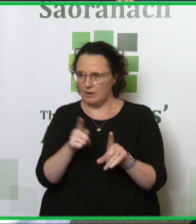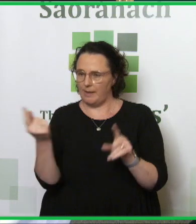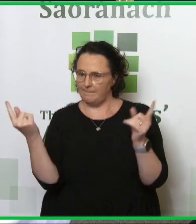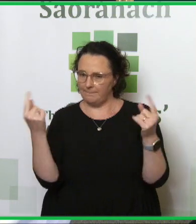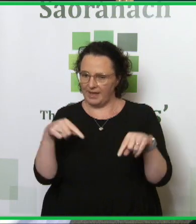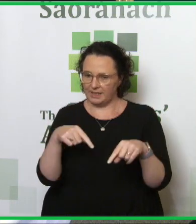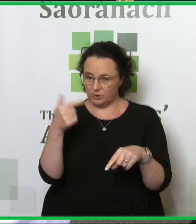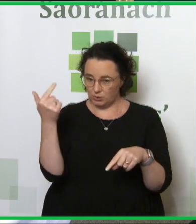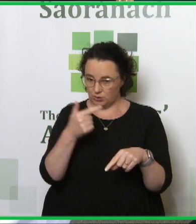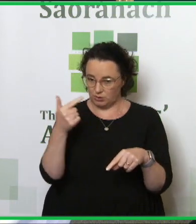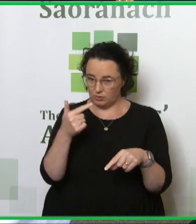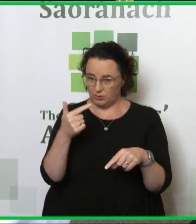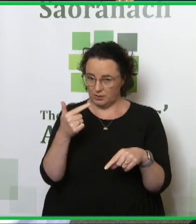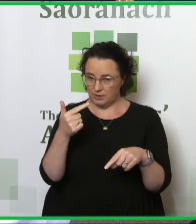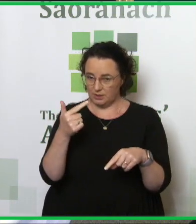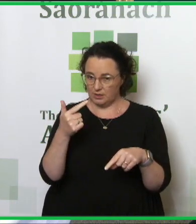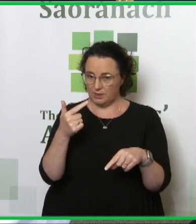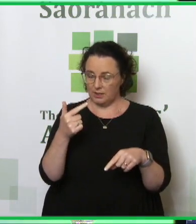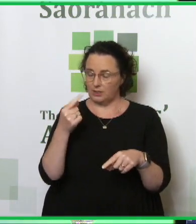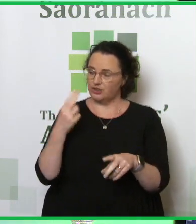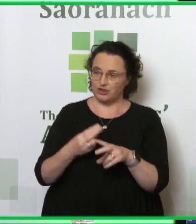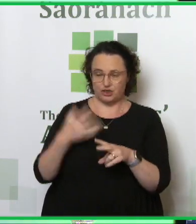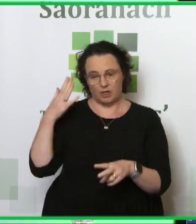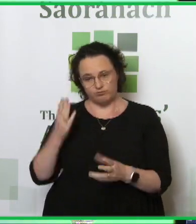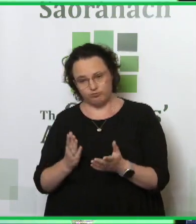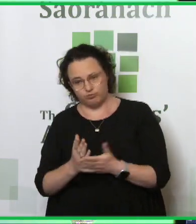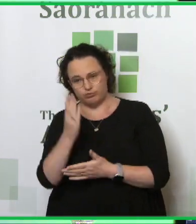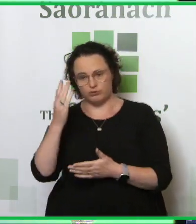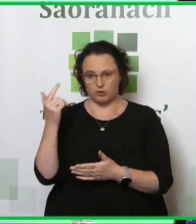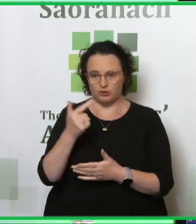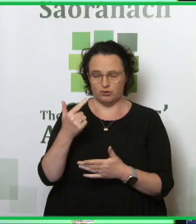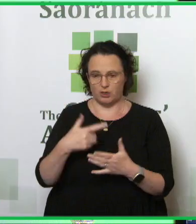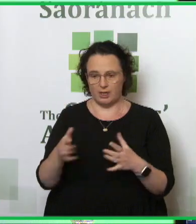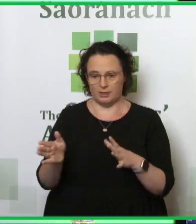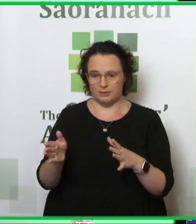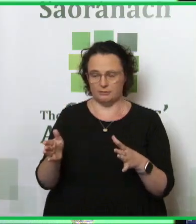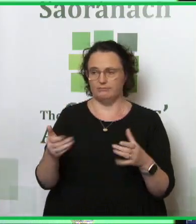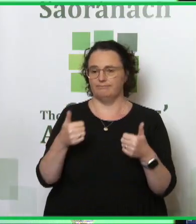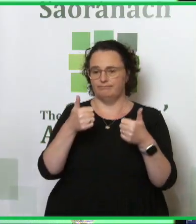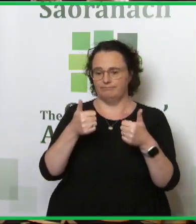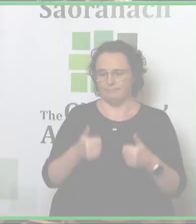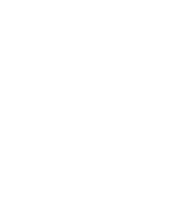isn't it? Yes, 2 back o'clock. at 2. If I can ask you back 2 sharp, and we'll kick straight back in to try close out on this one. Thank you.